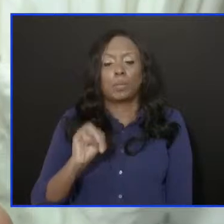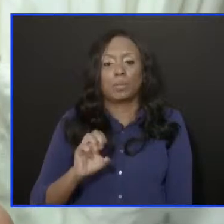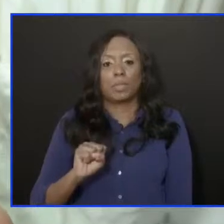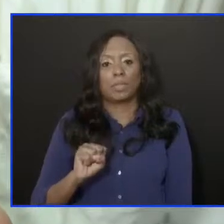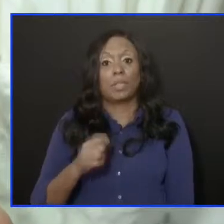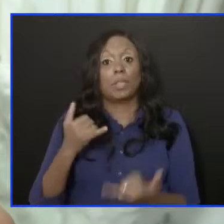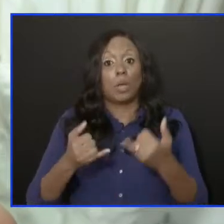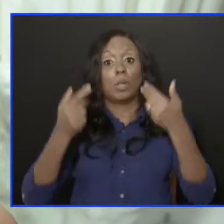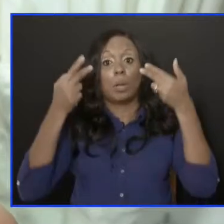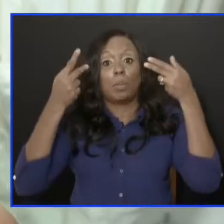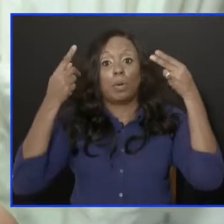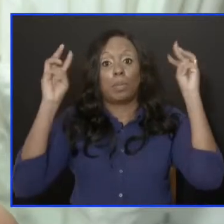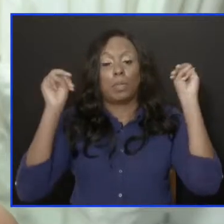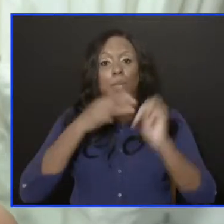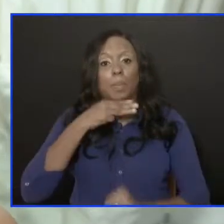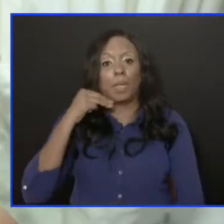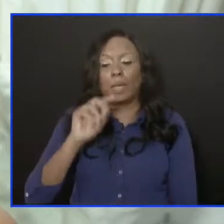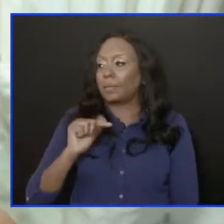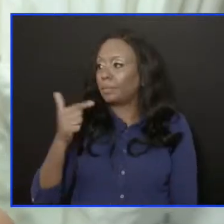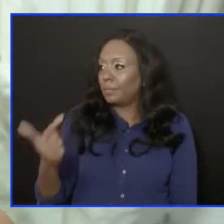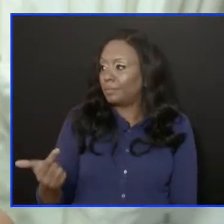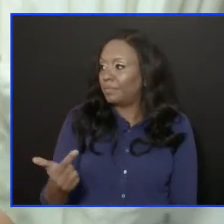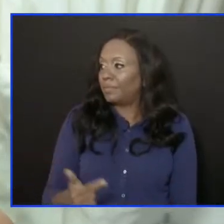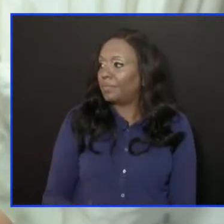address the country.